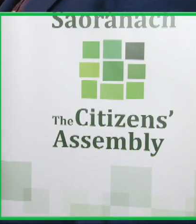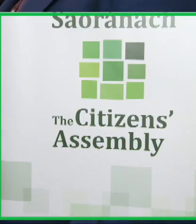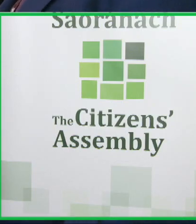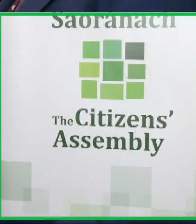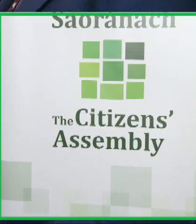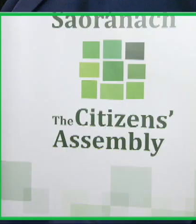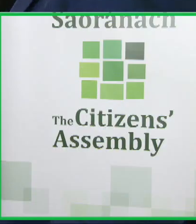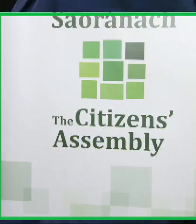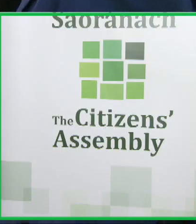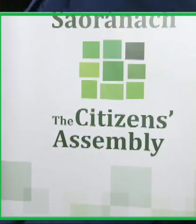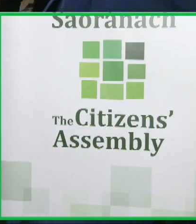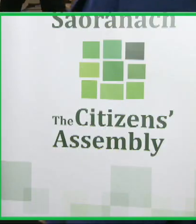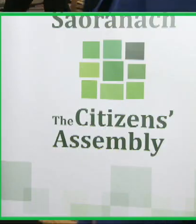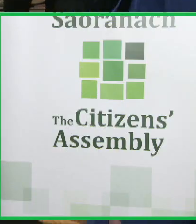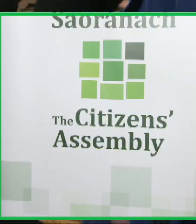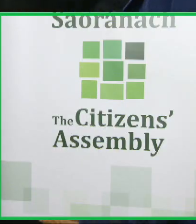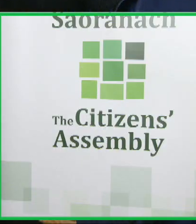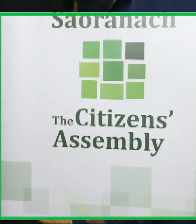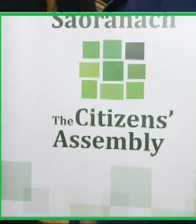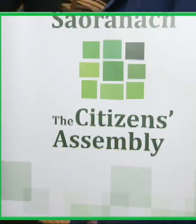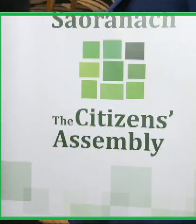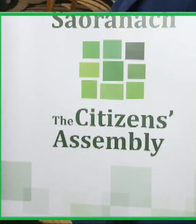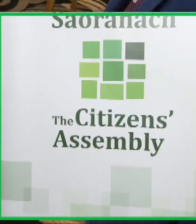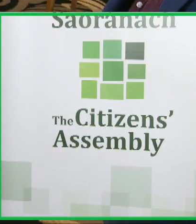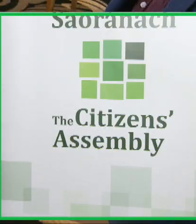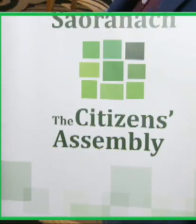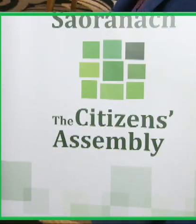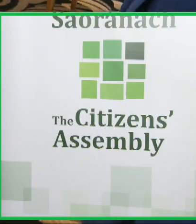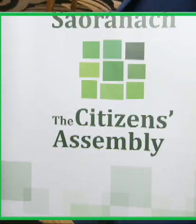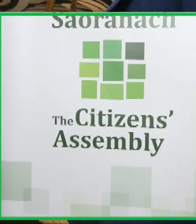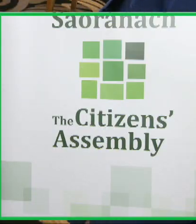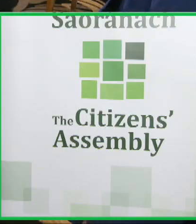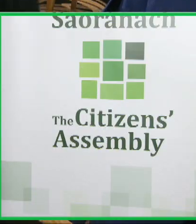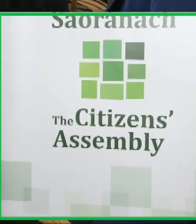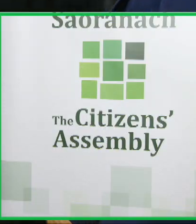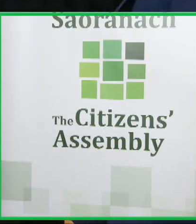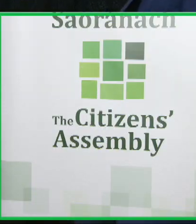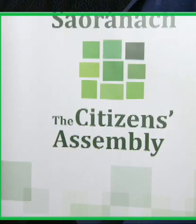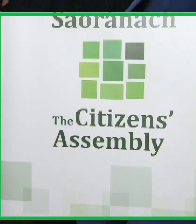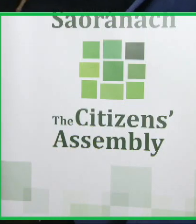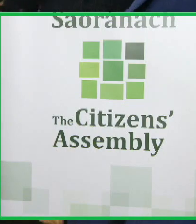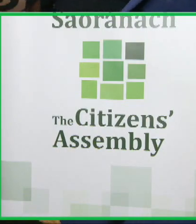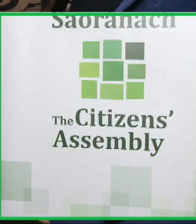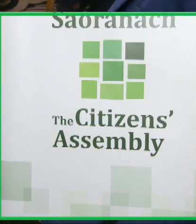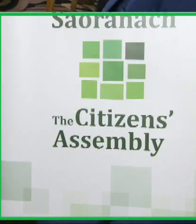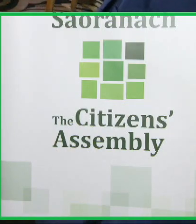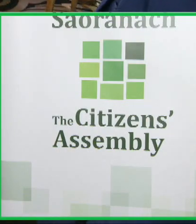You can cast an either box, so if some people want to come over here, this box is valid as well. There's plenty of room over here if you